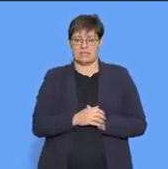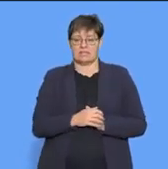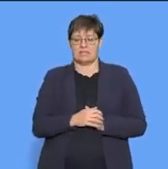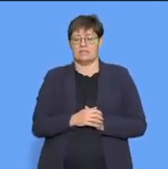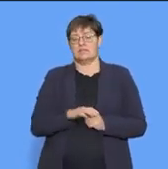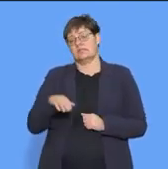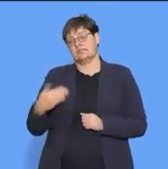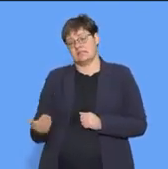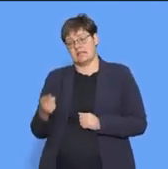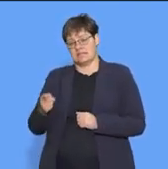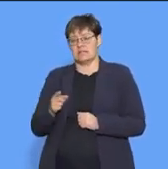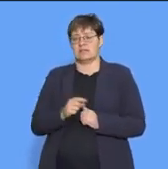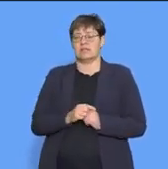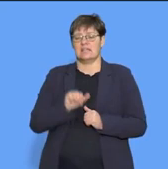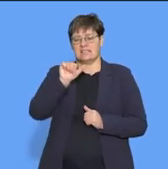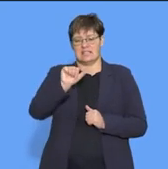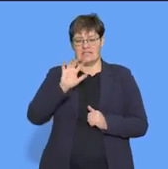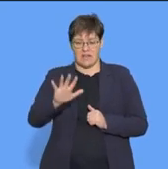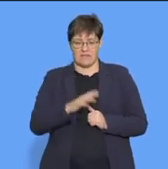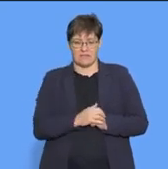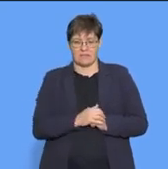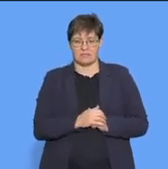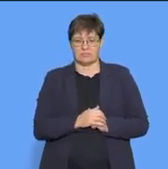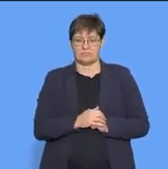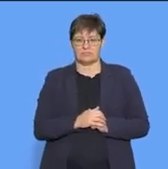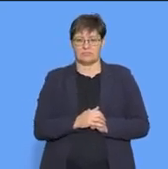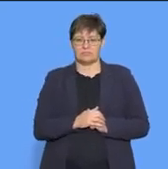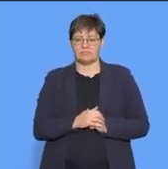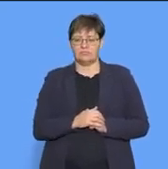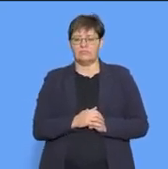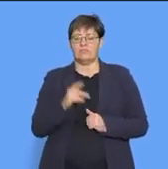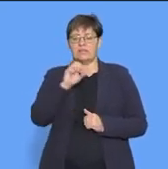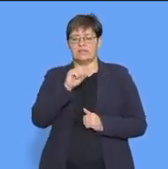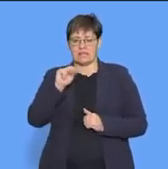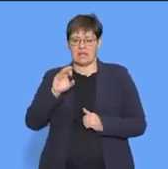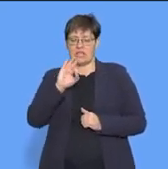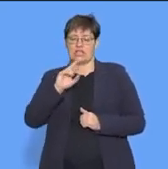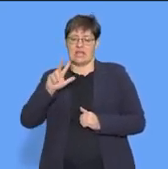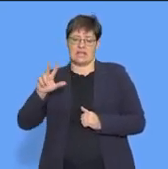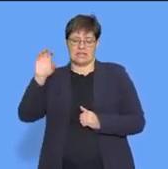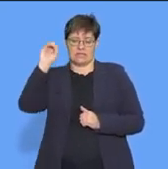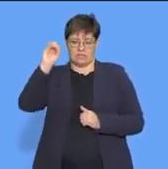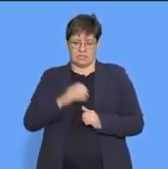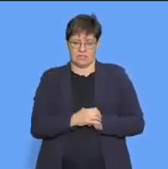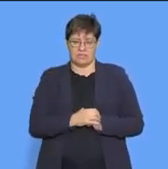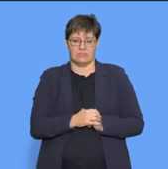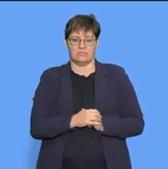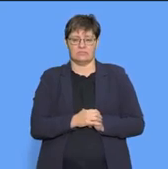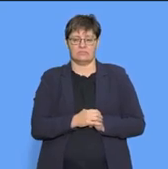87,38. Our other side is 65, and it's going to be sine of 38